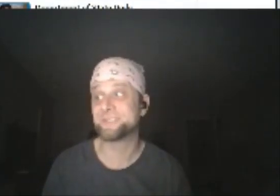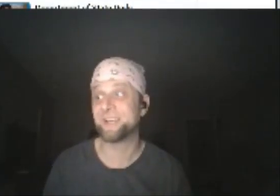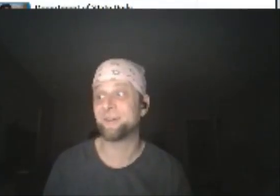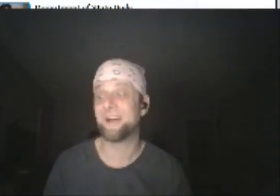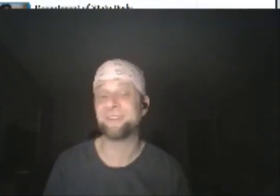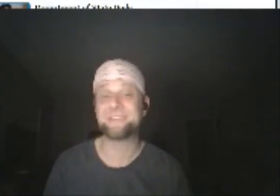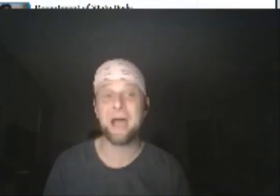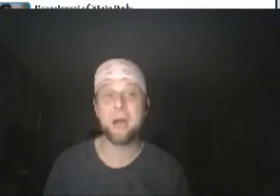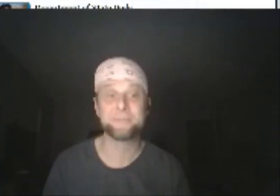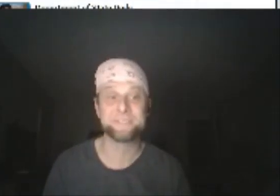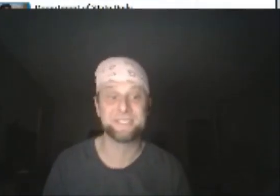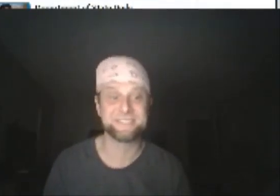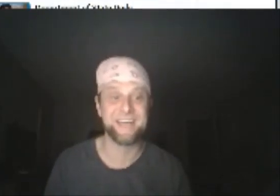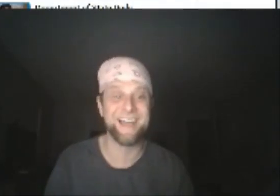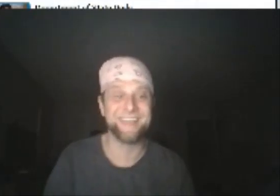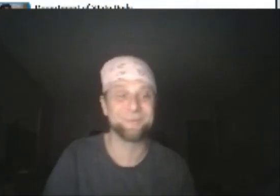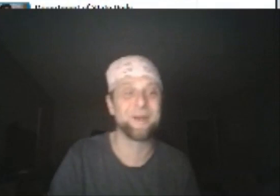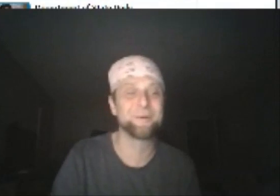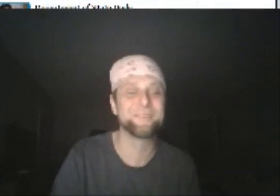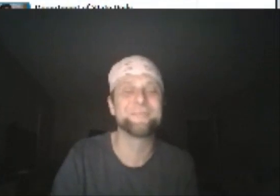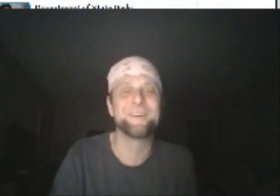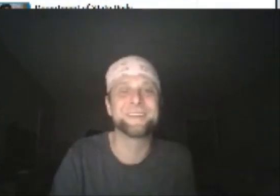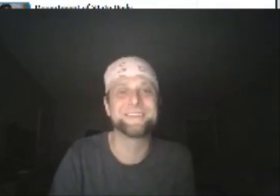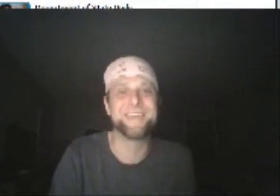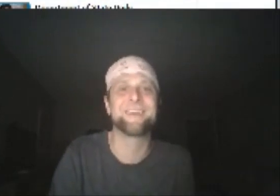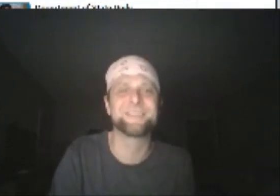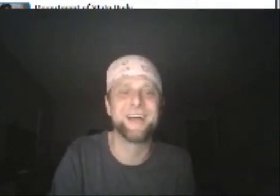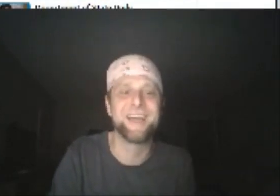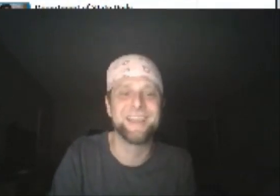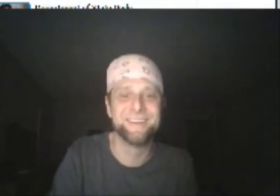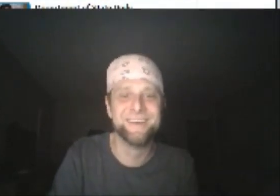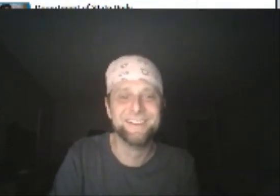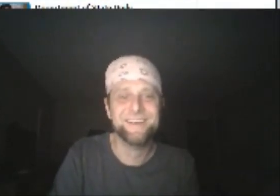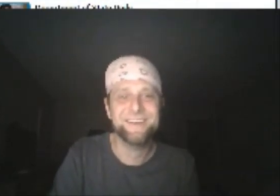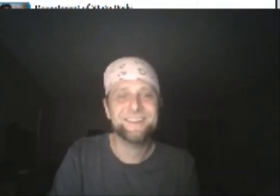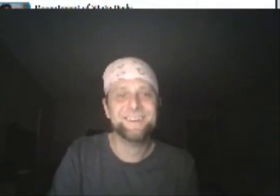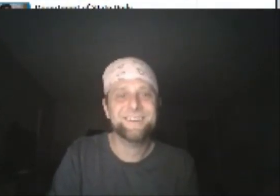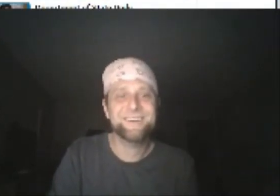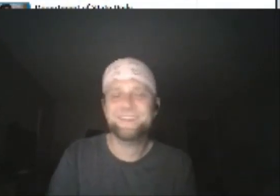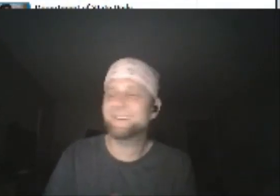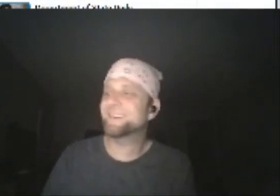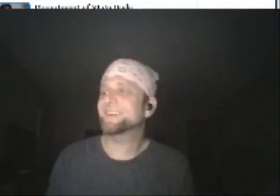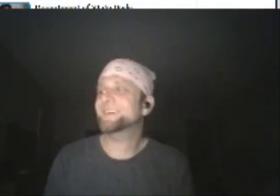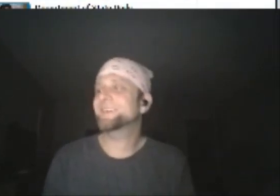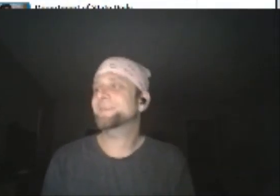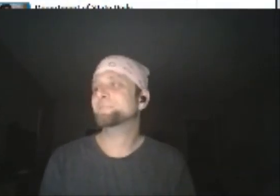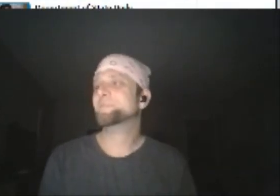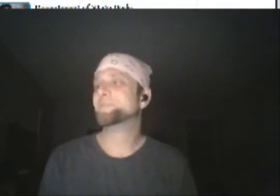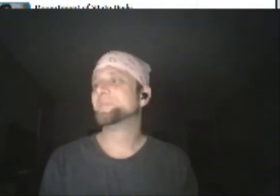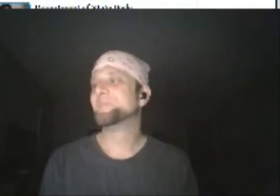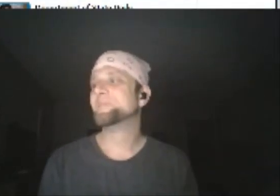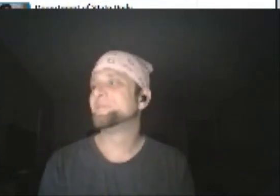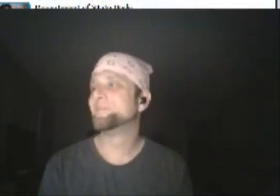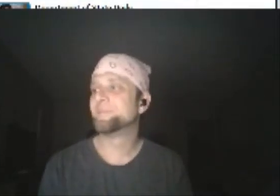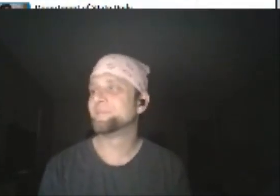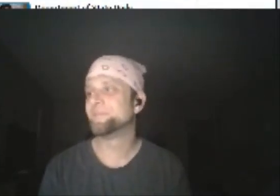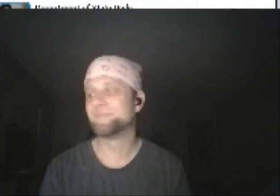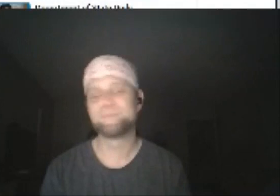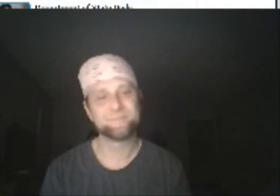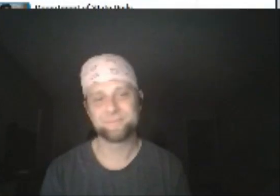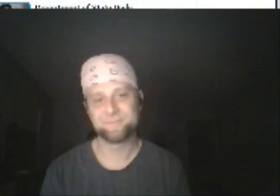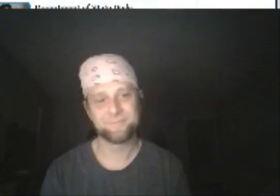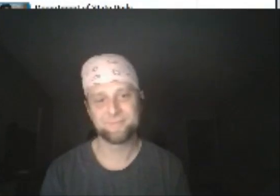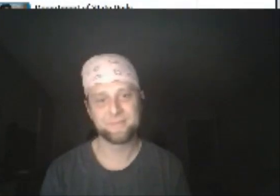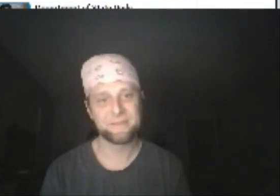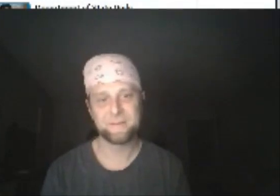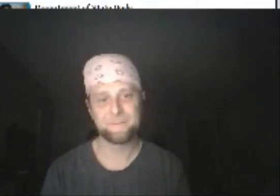countries that are on the opposite side. Why would they fucking take our side? Lending their voice and making clear, not only to the Russian Federation,